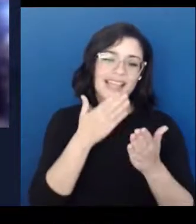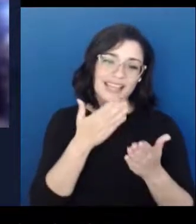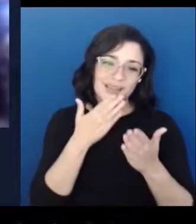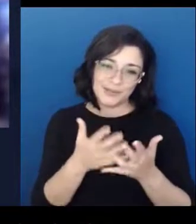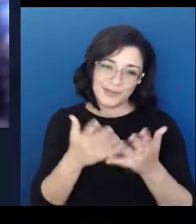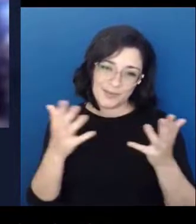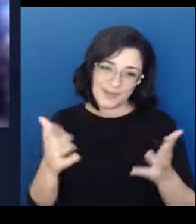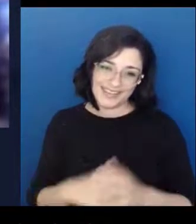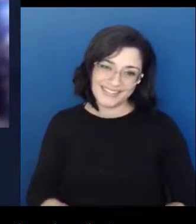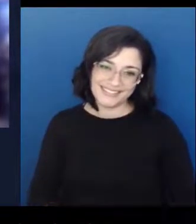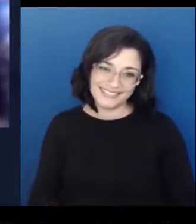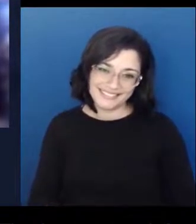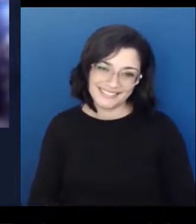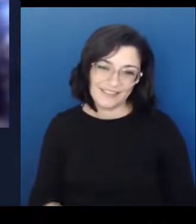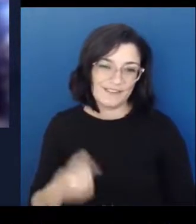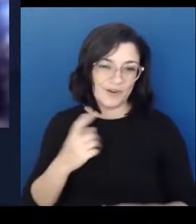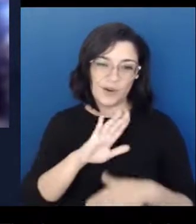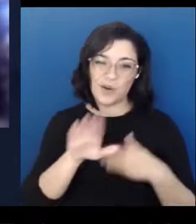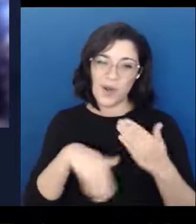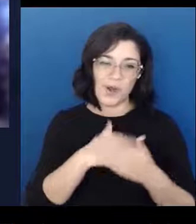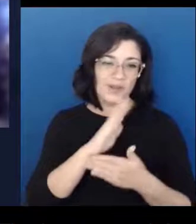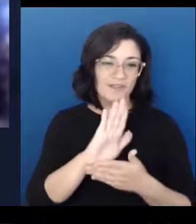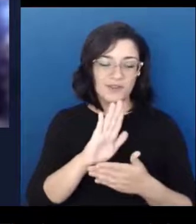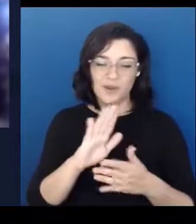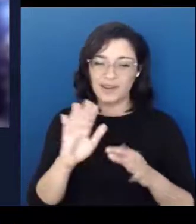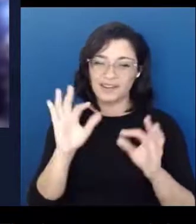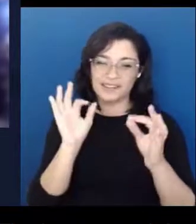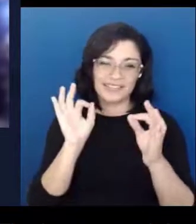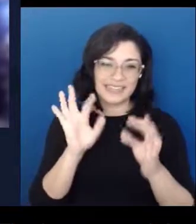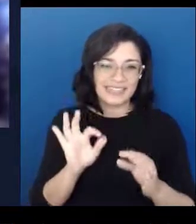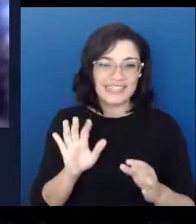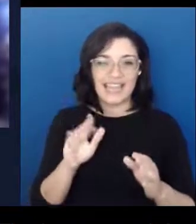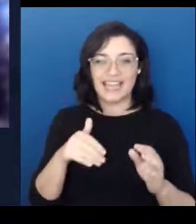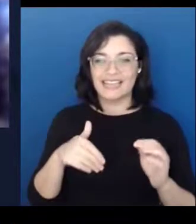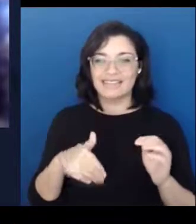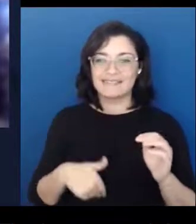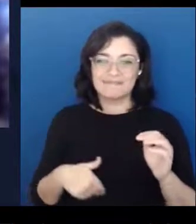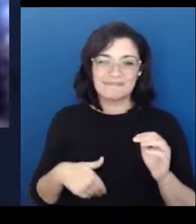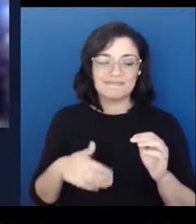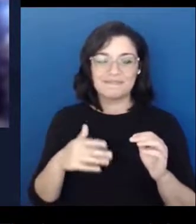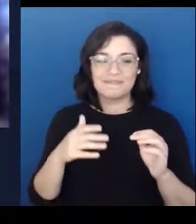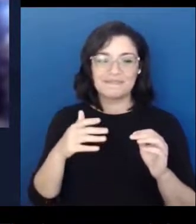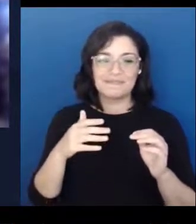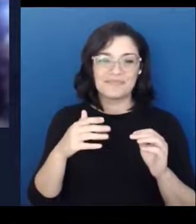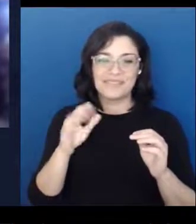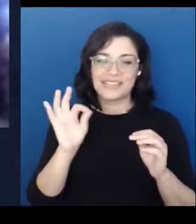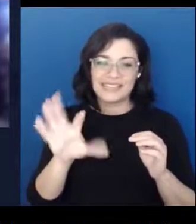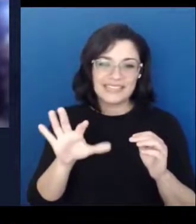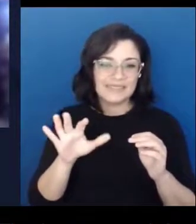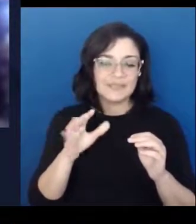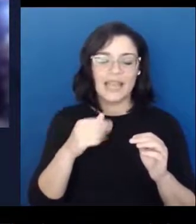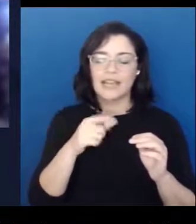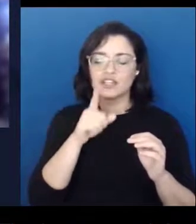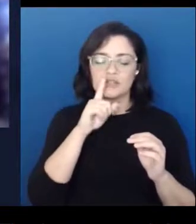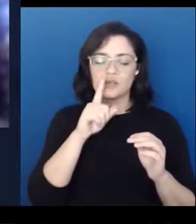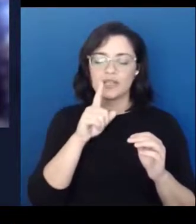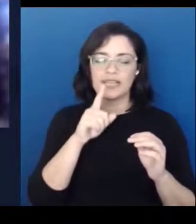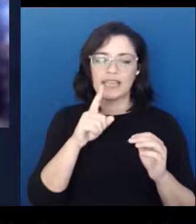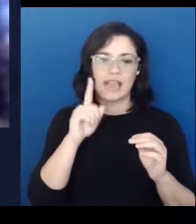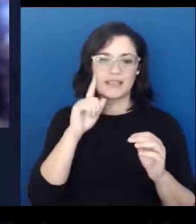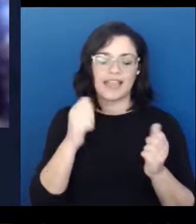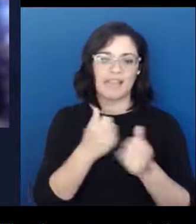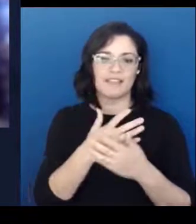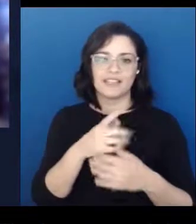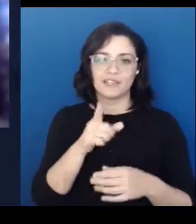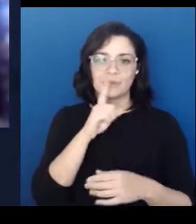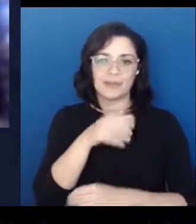insights. And I just found everything super powerful. I dare say everybody knows somebody with hearing